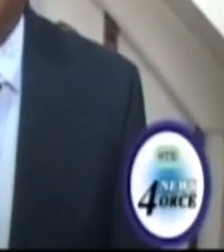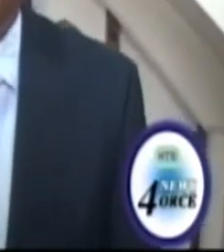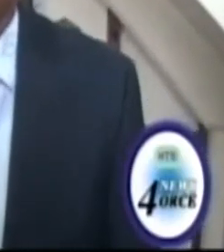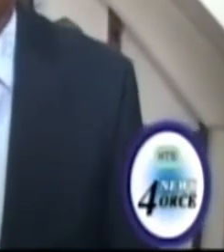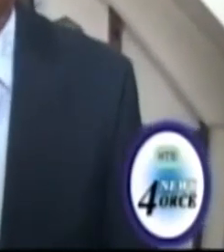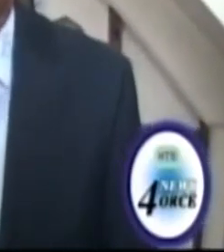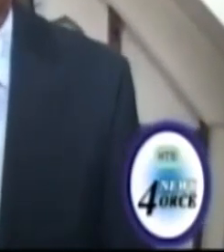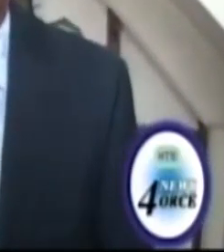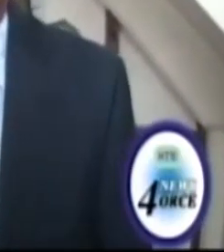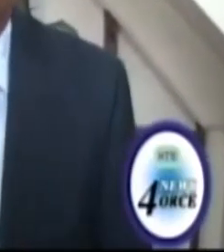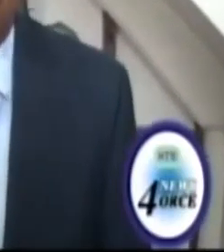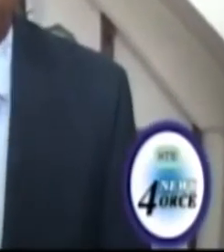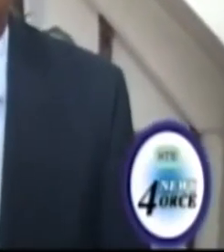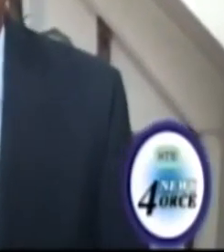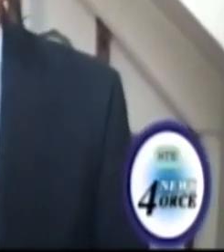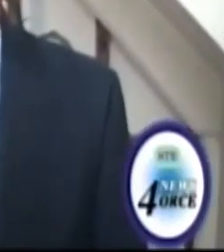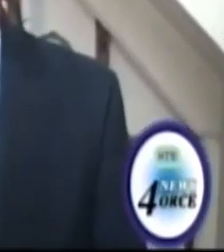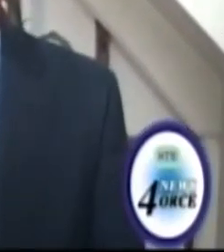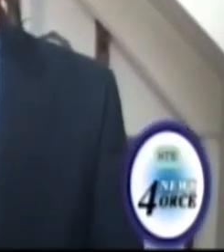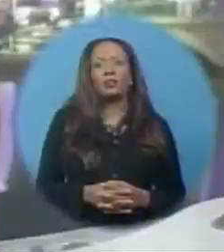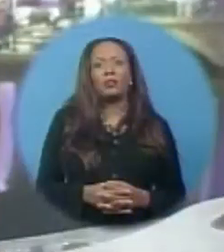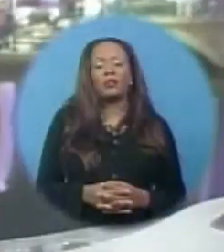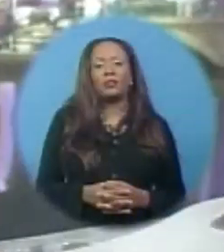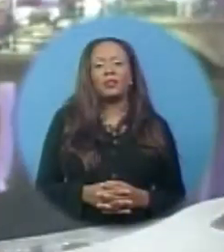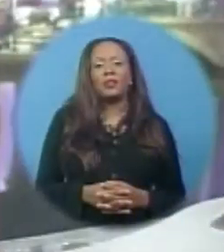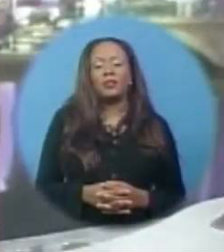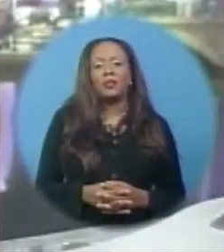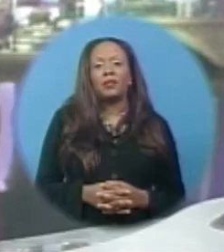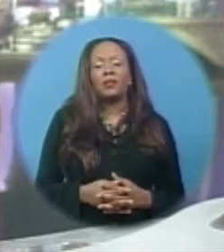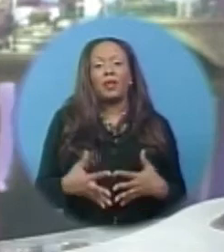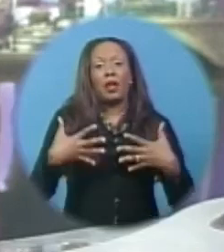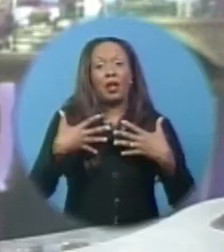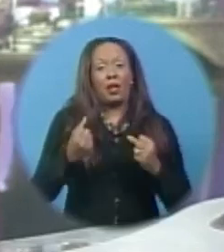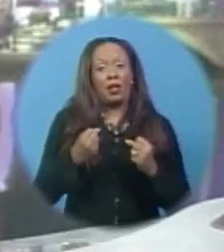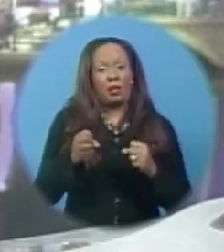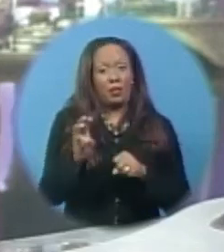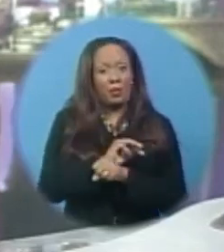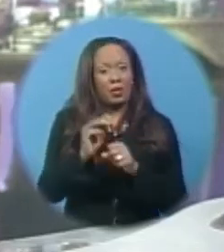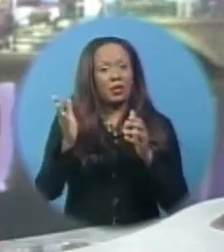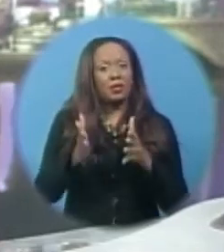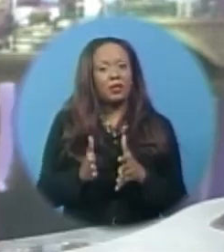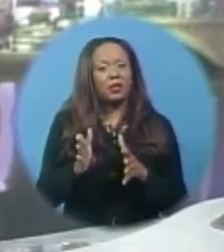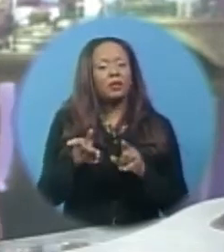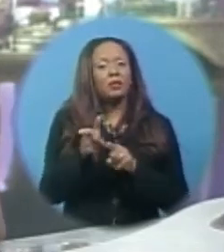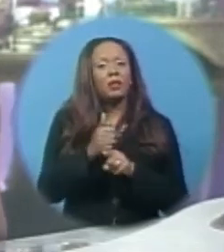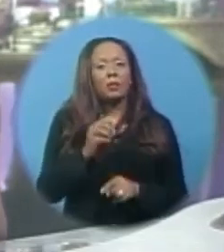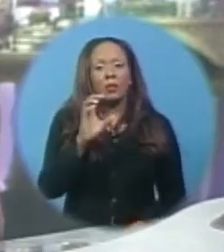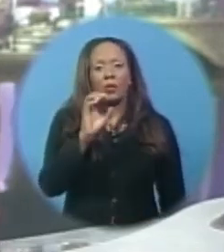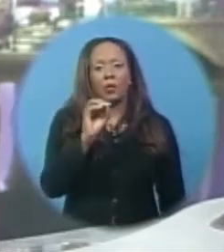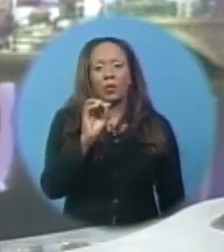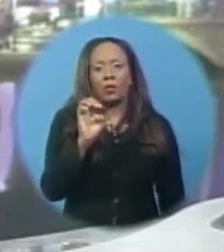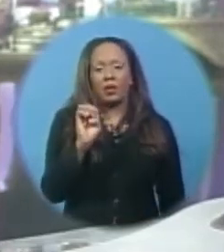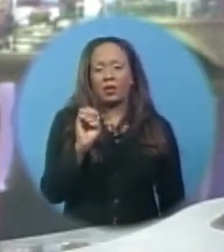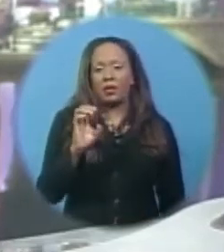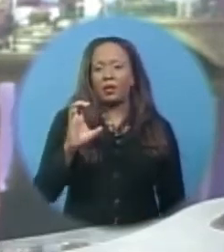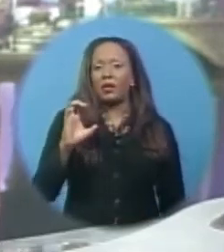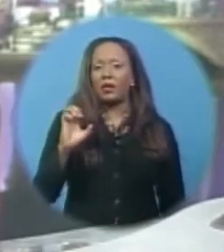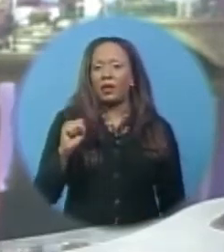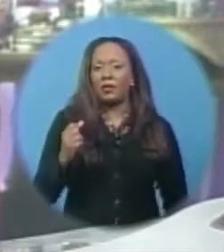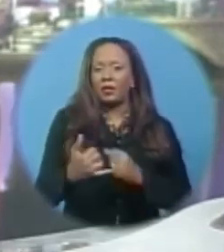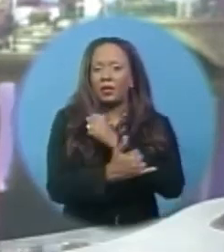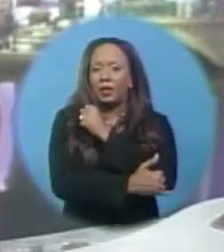rape little children. You don't rape people. Well, health ministers from the Organization of Eastern Caribbean States,